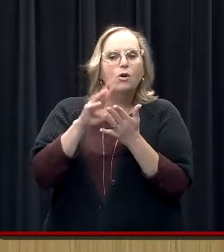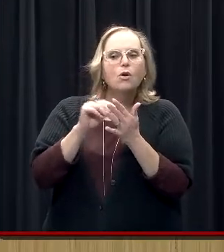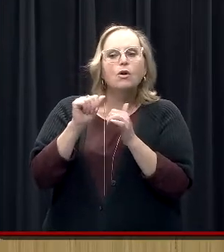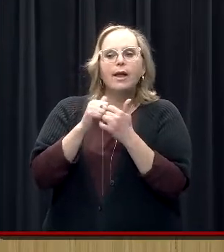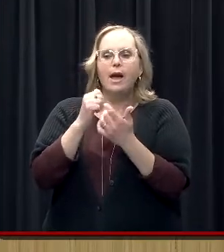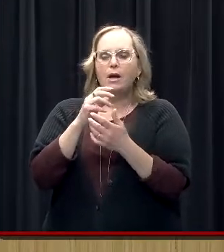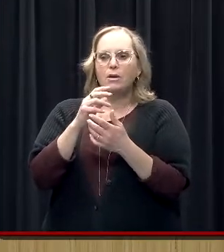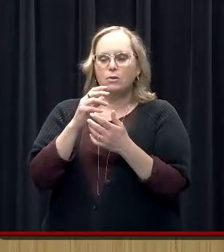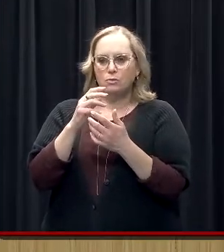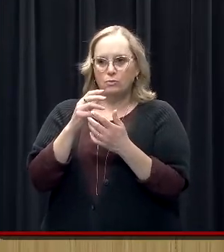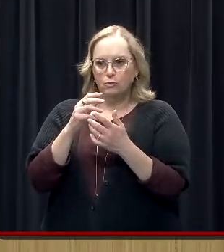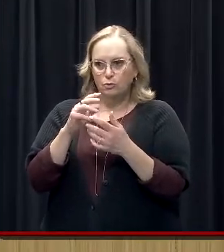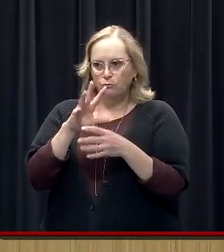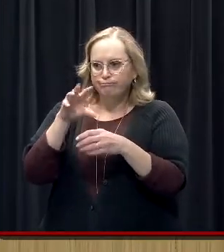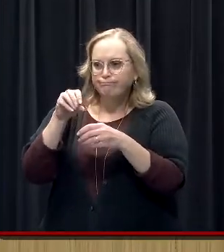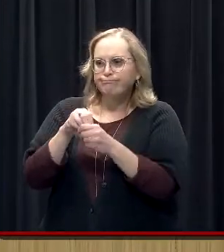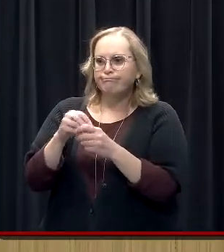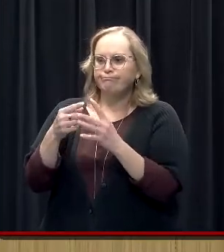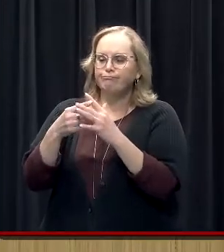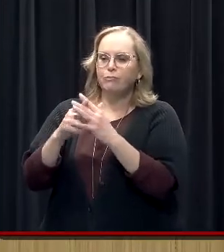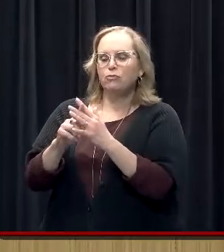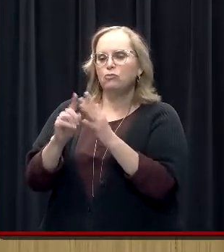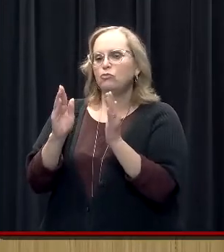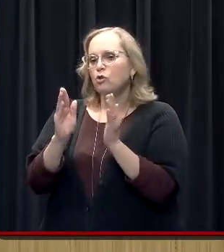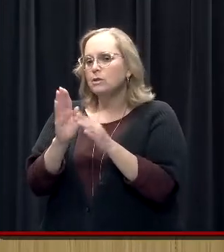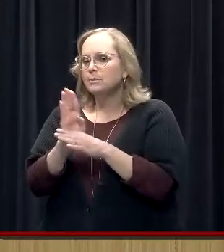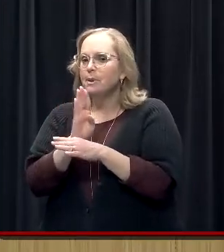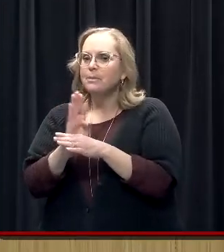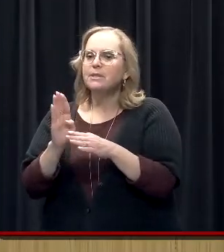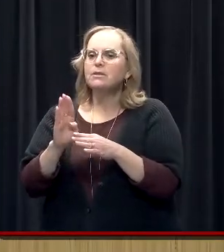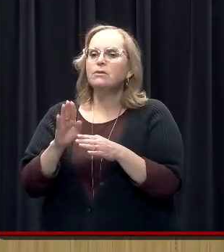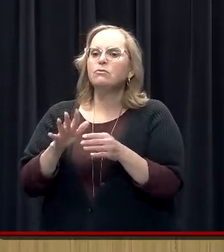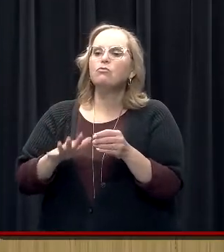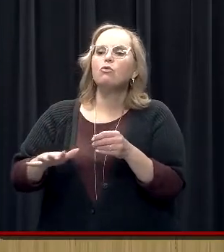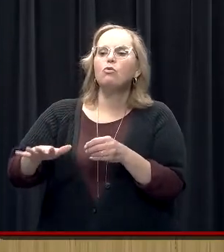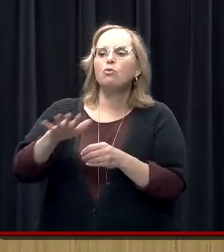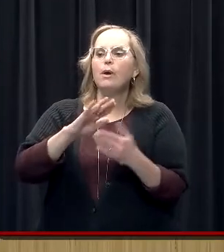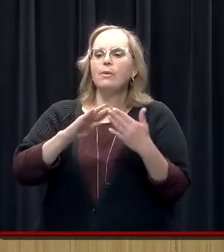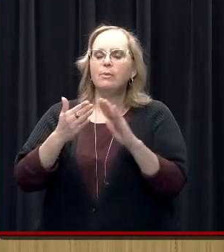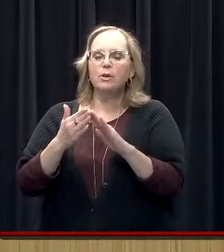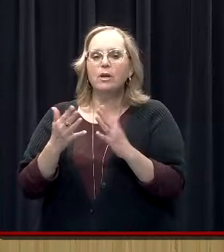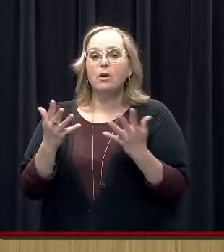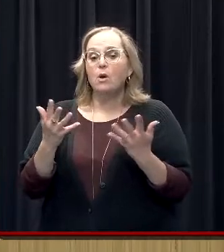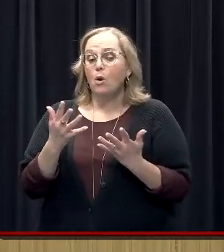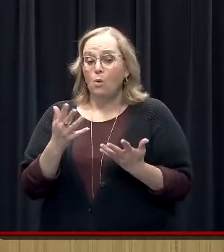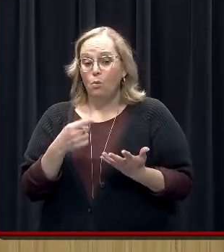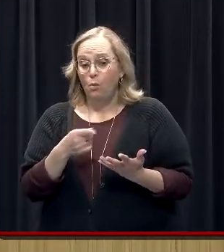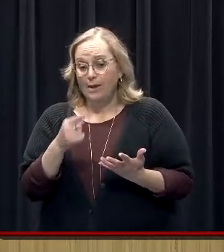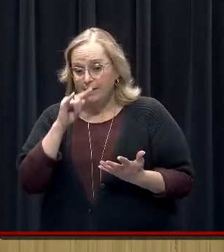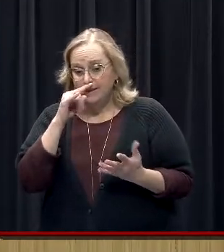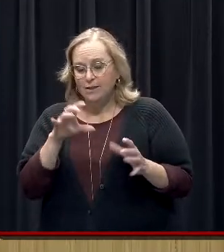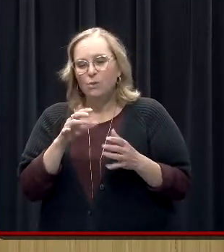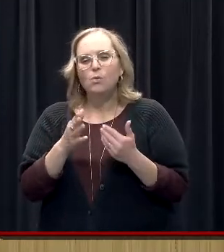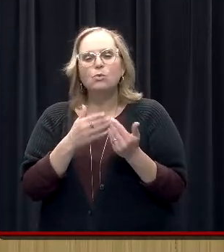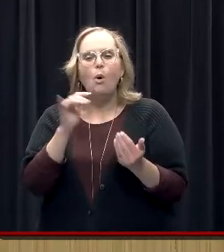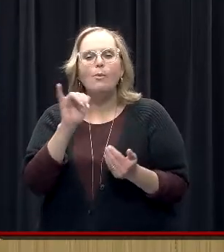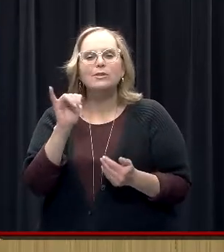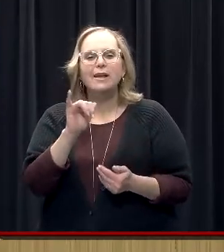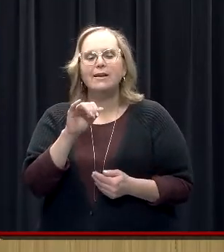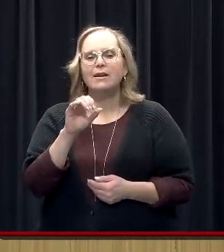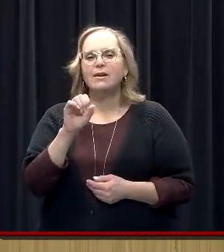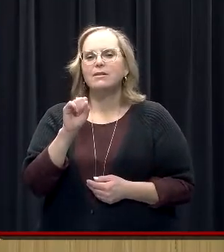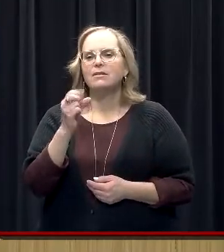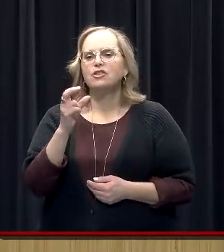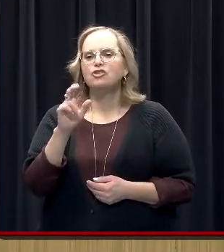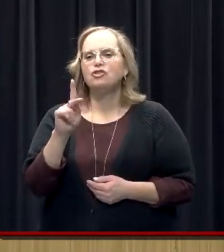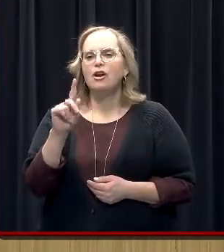small businesses throughout the community. And what these guys did is it's almost like a Shark Tank setup. These students come in